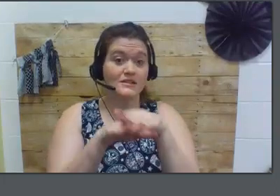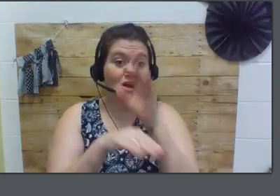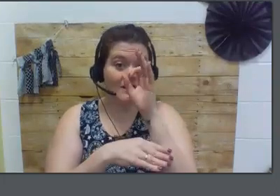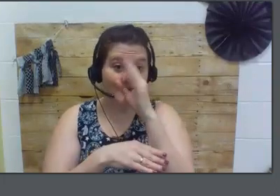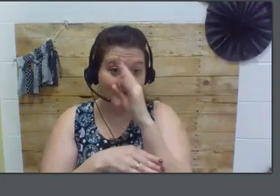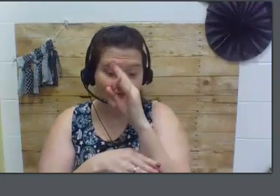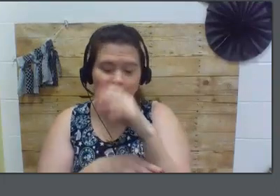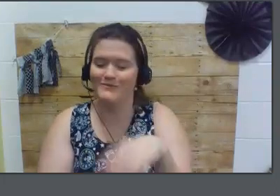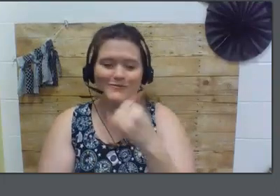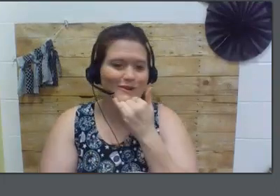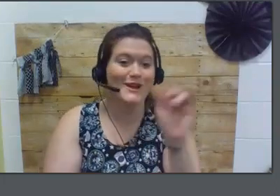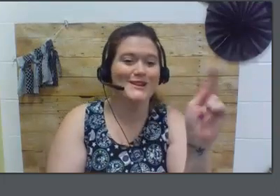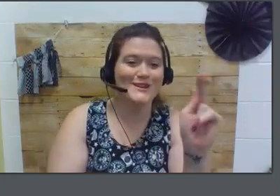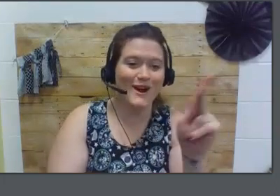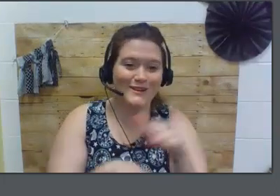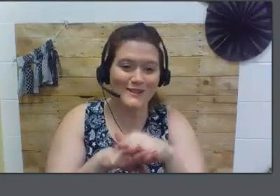Knocks on